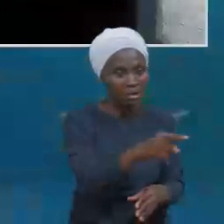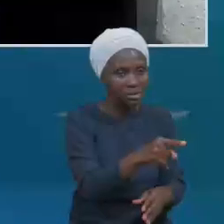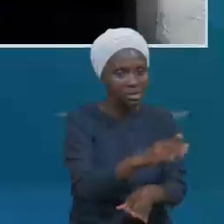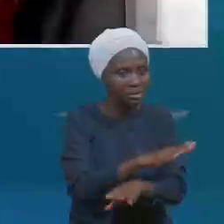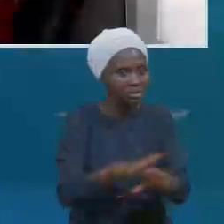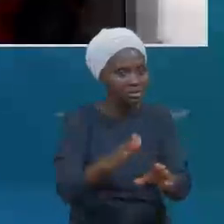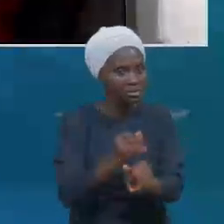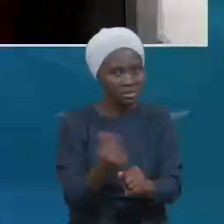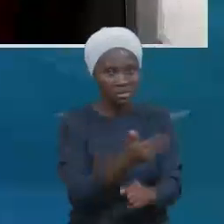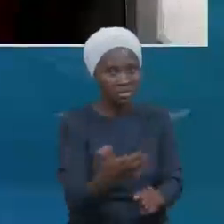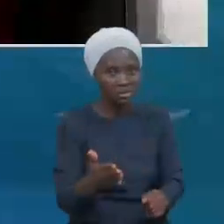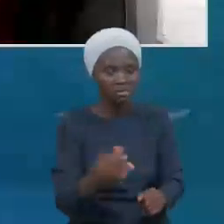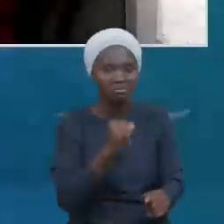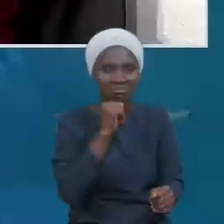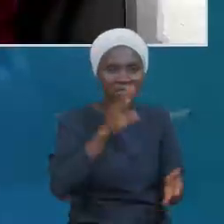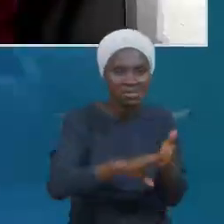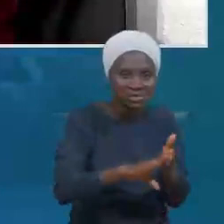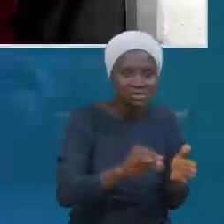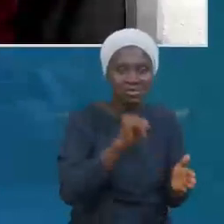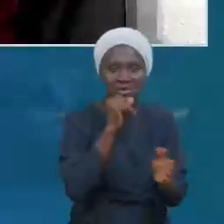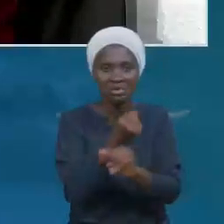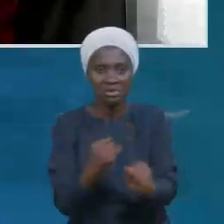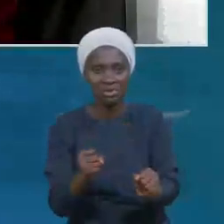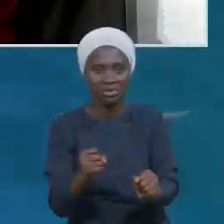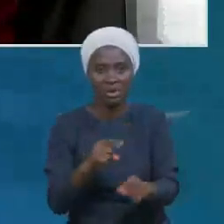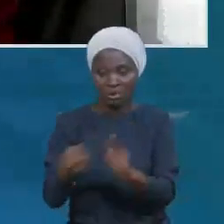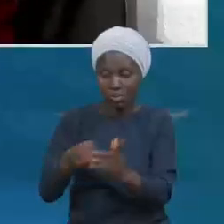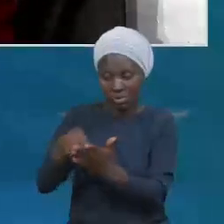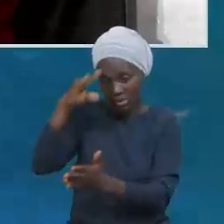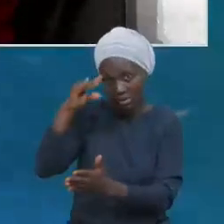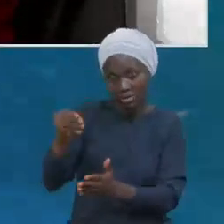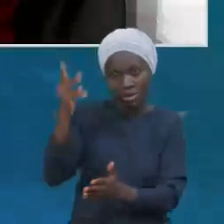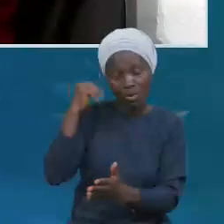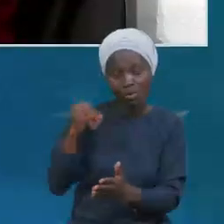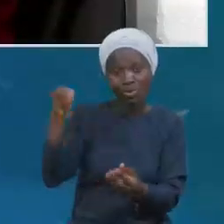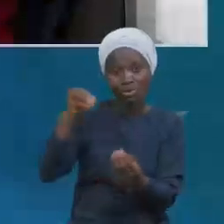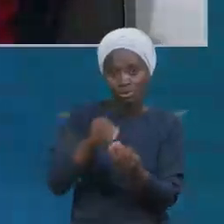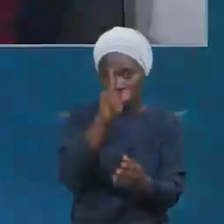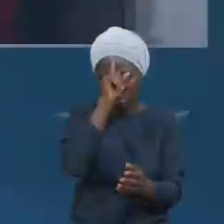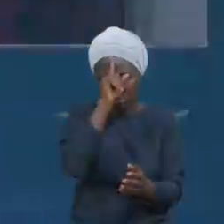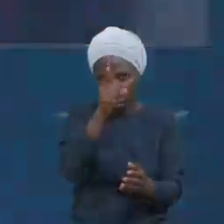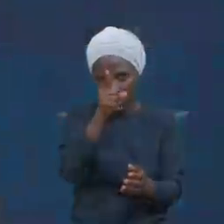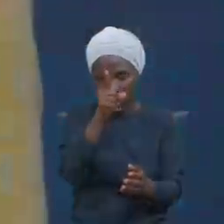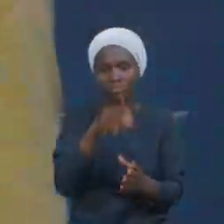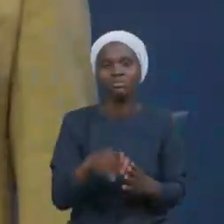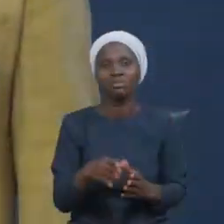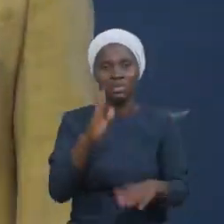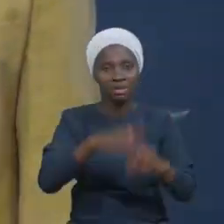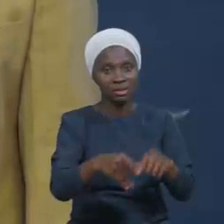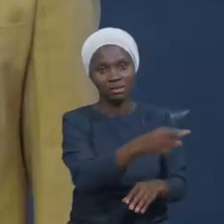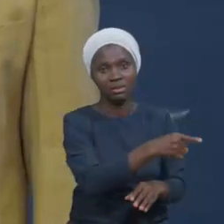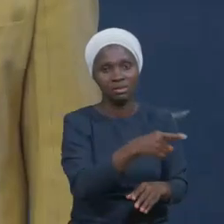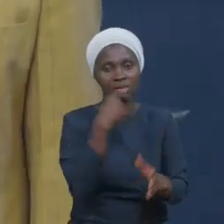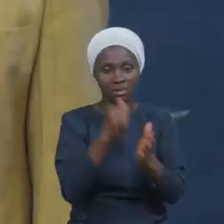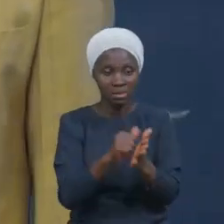were not saved. And the man was more intelligent than they were. He said, you think I